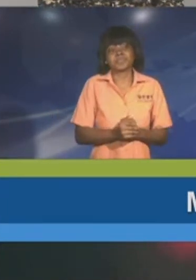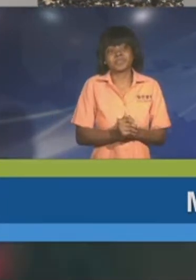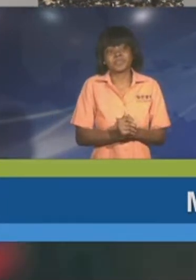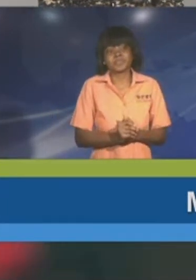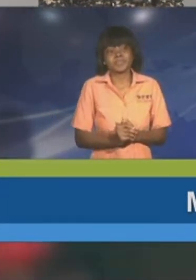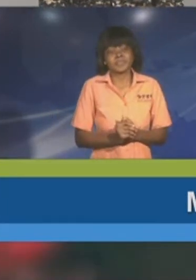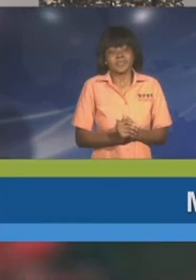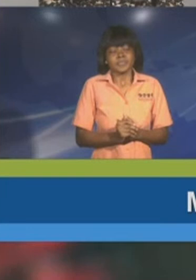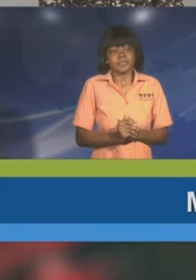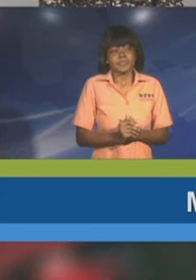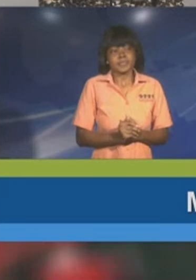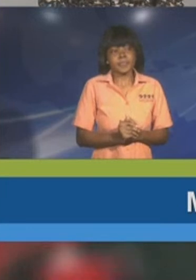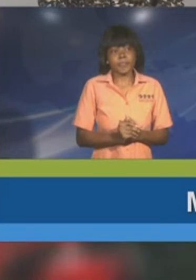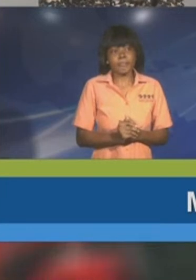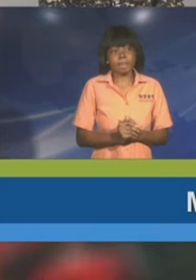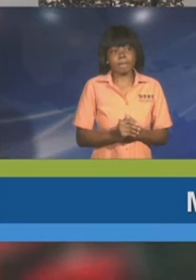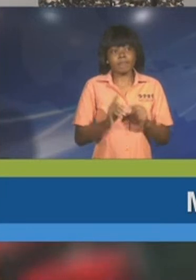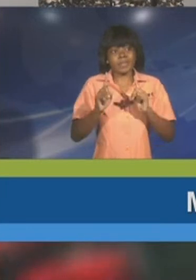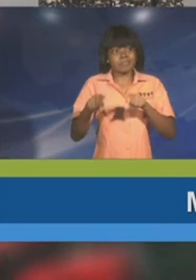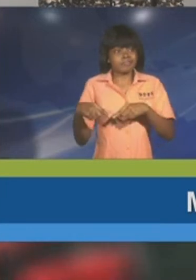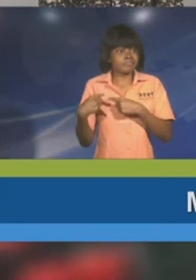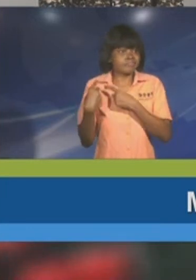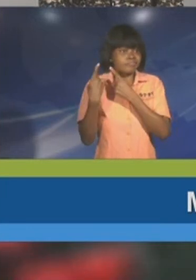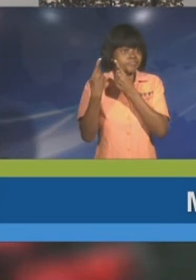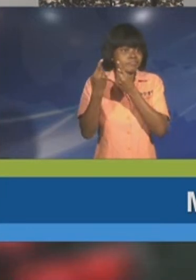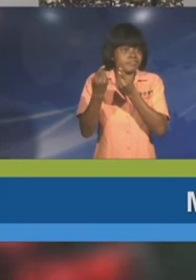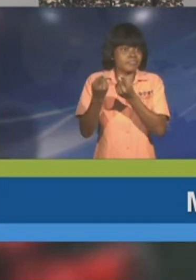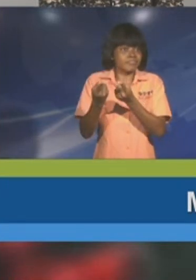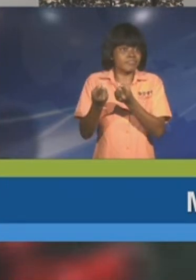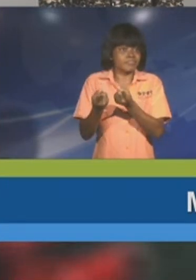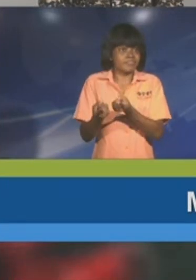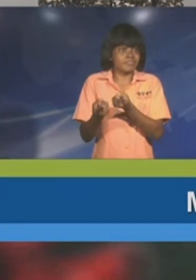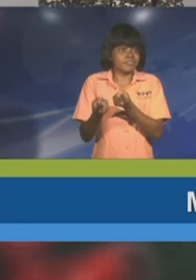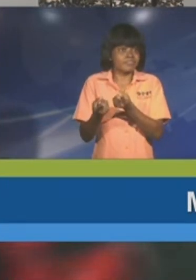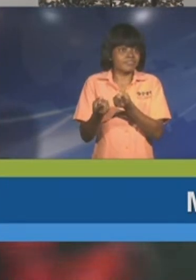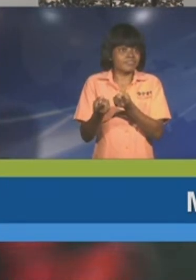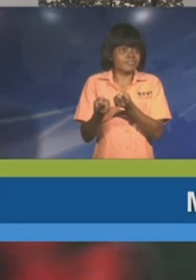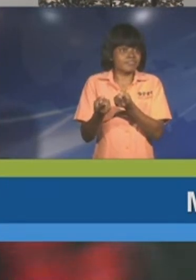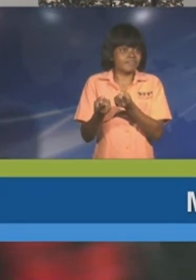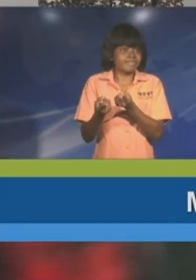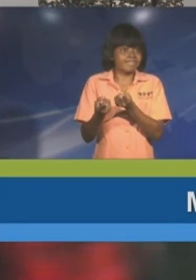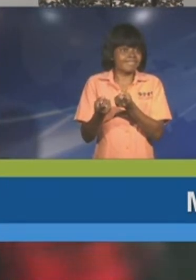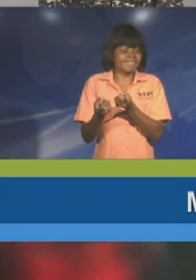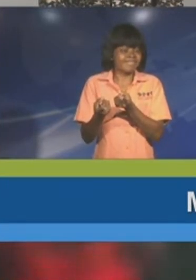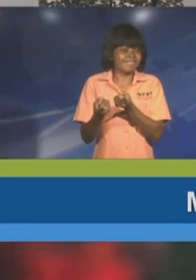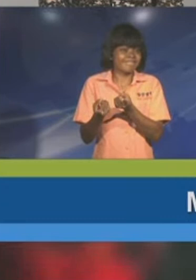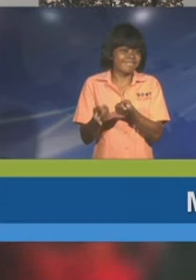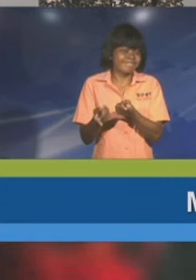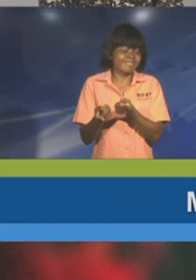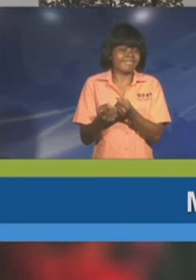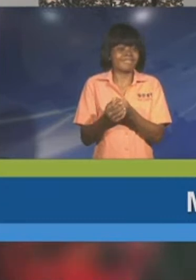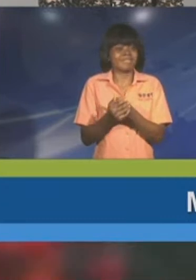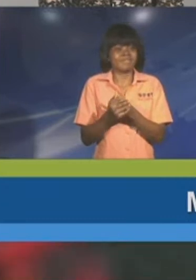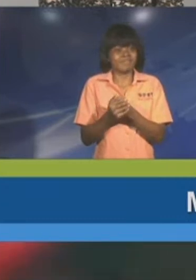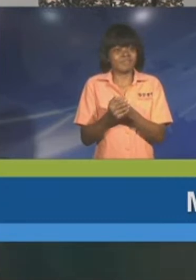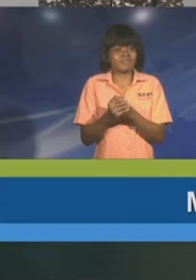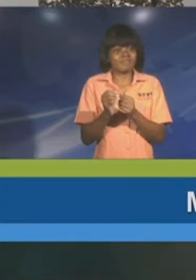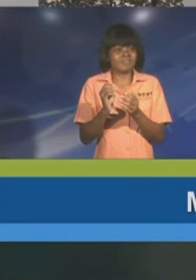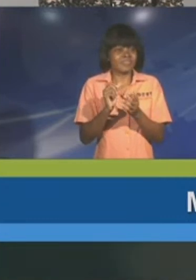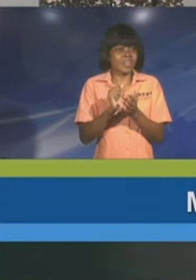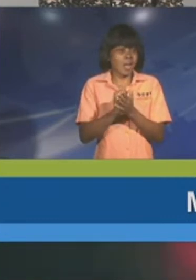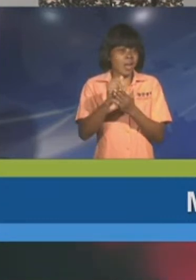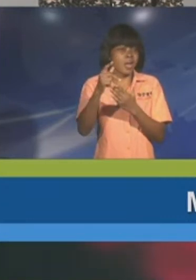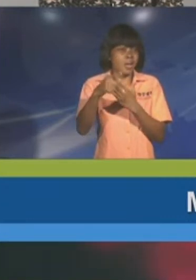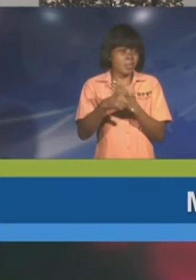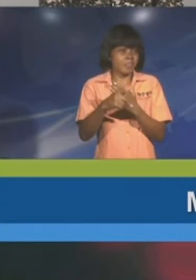since the 21st of, well, even before the WHO was looking for it, but as of the 21st of April,